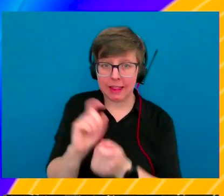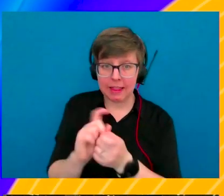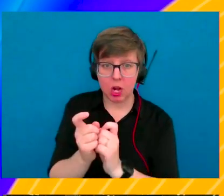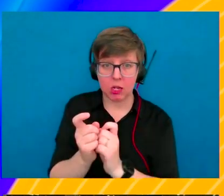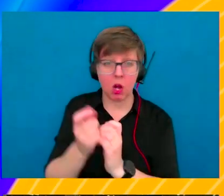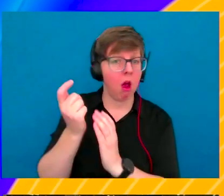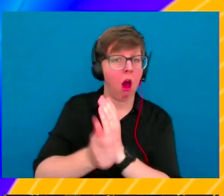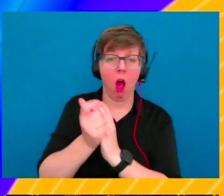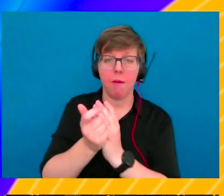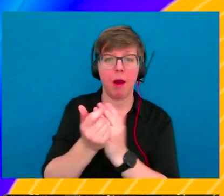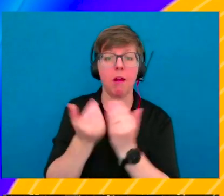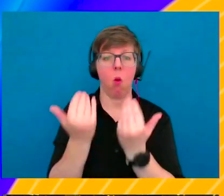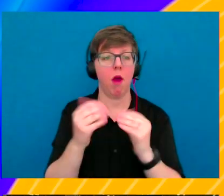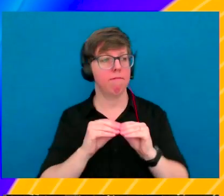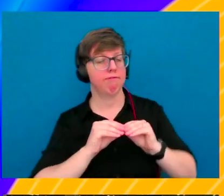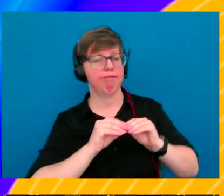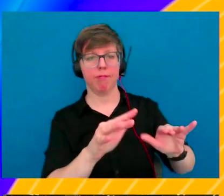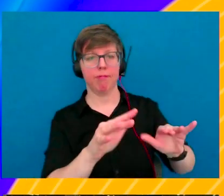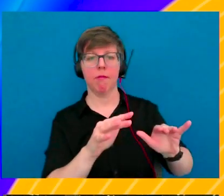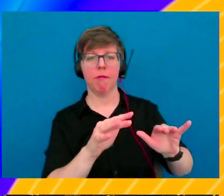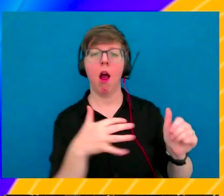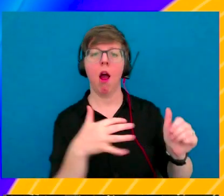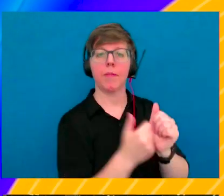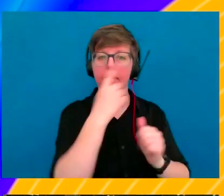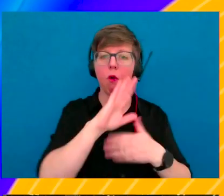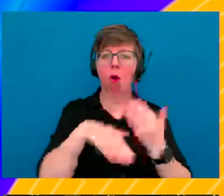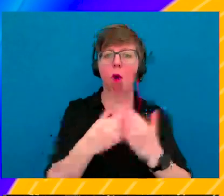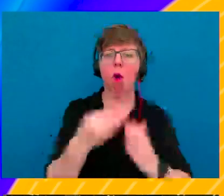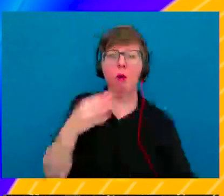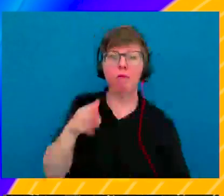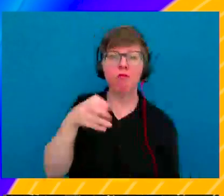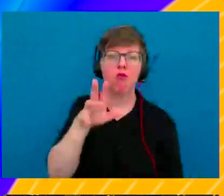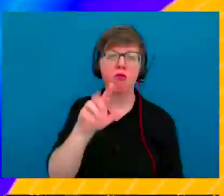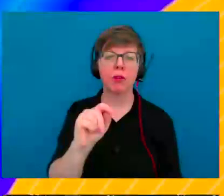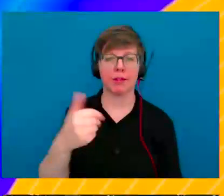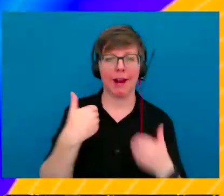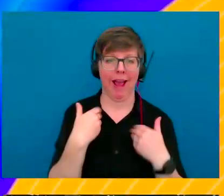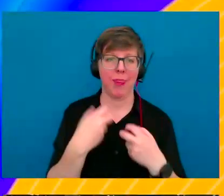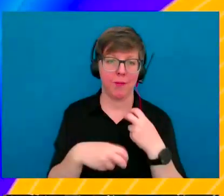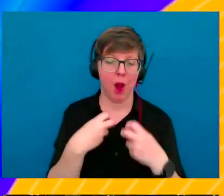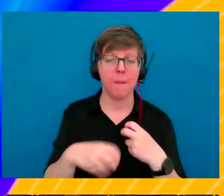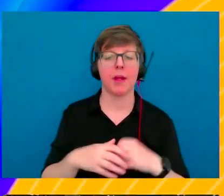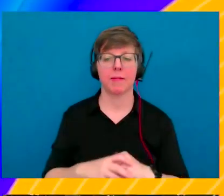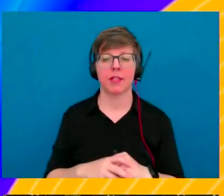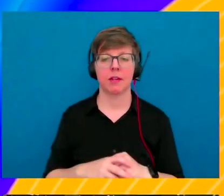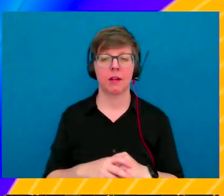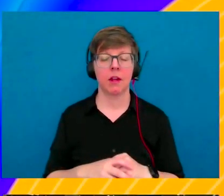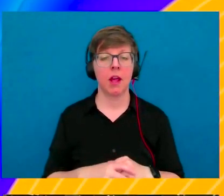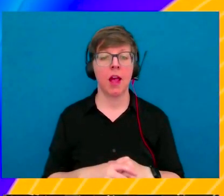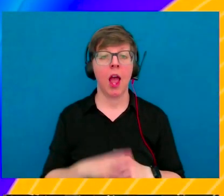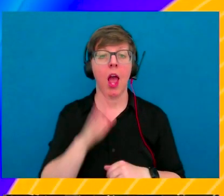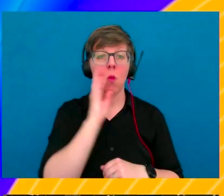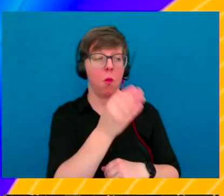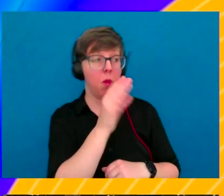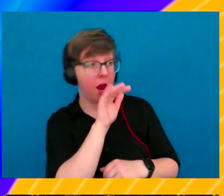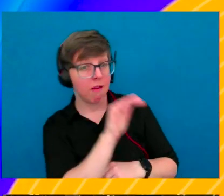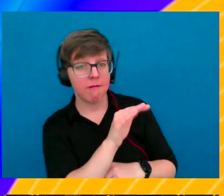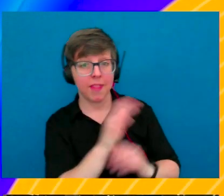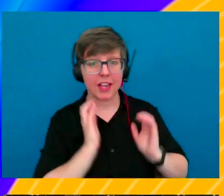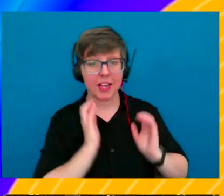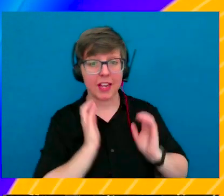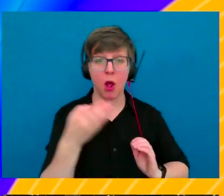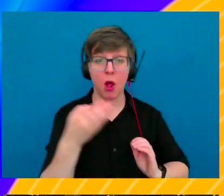to all the blueprints that had these problems. What we'll do is then extend that to customers and say, hey, this blueprint that you used had